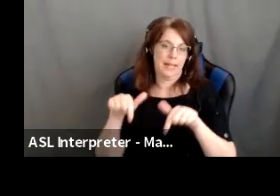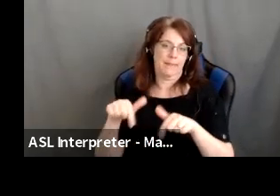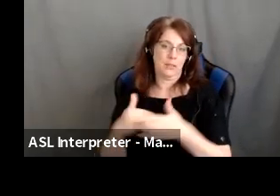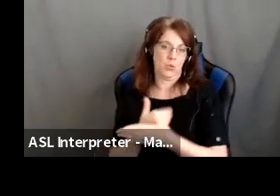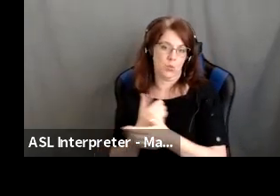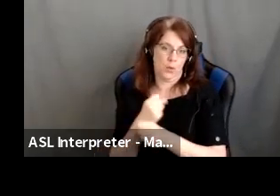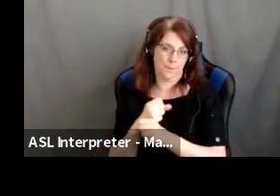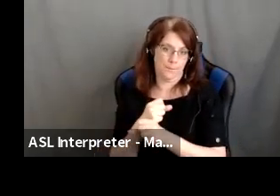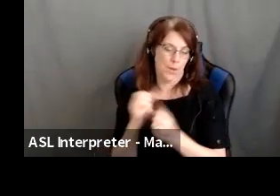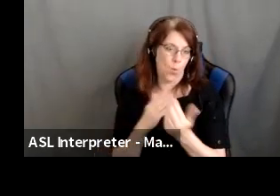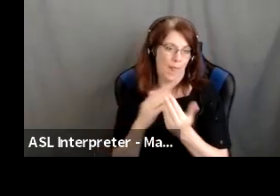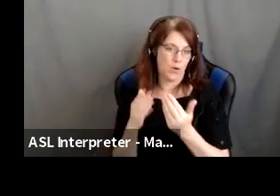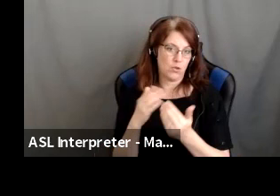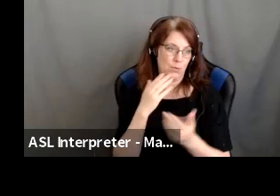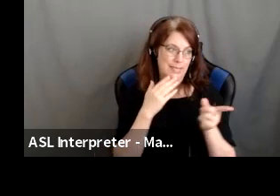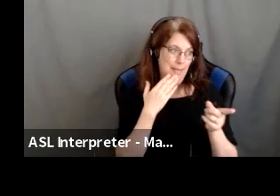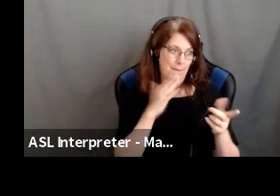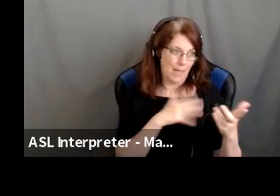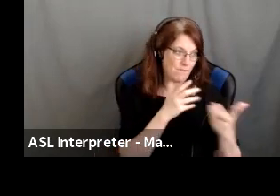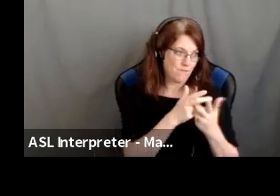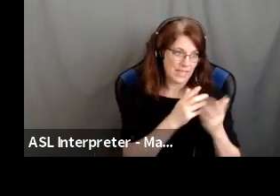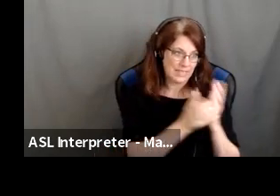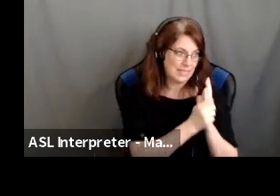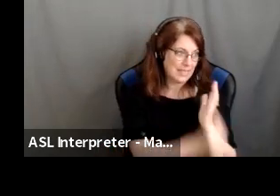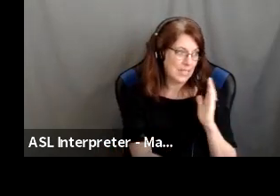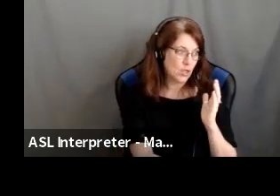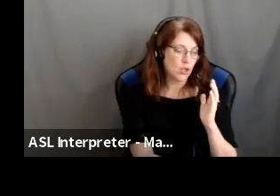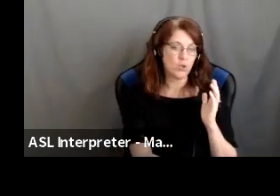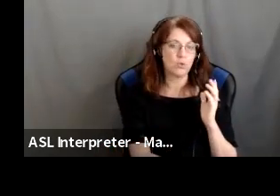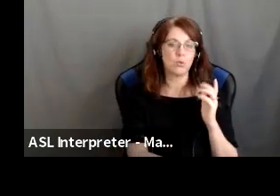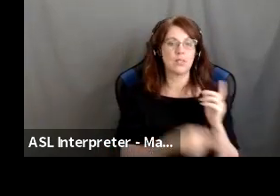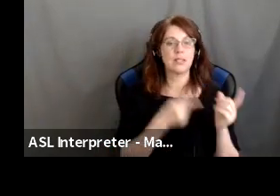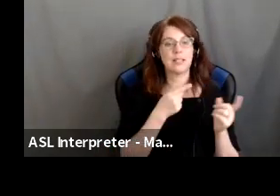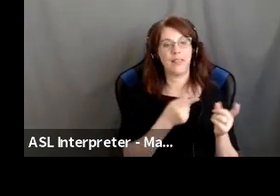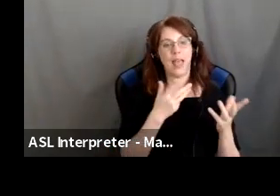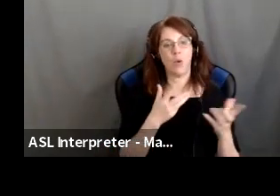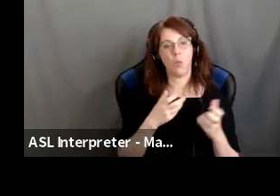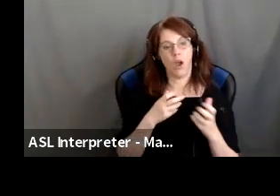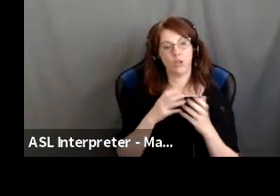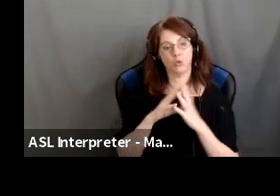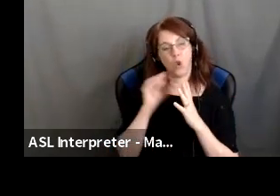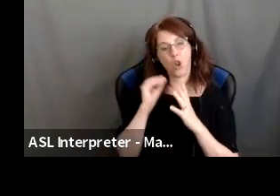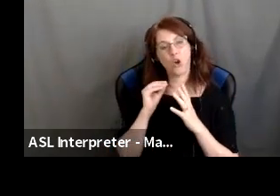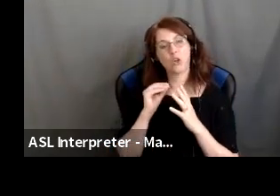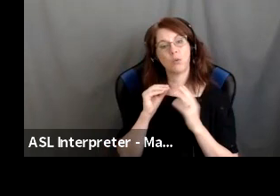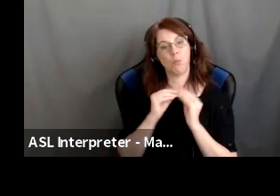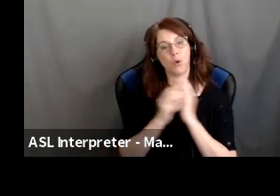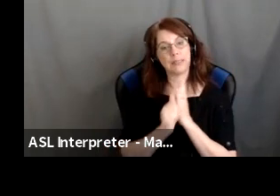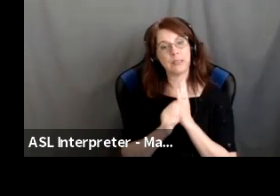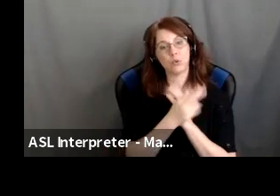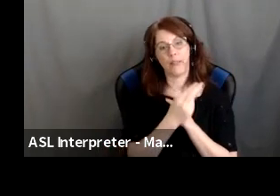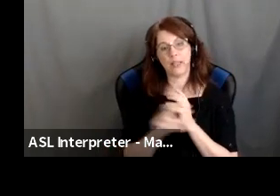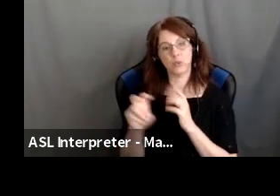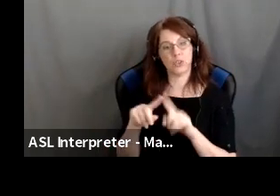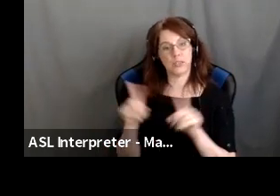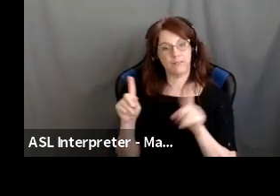the job is just a bad fit skill-wise for them and they learn more skills or completely switched industries, or if